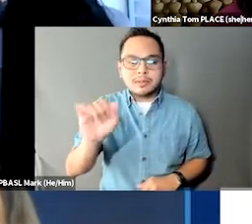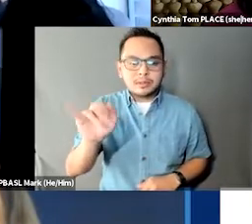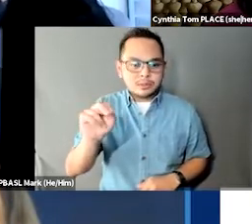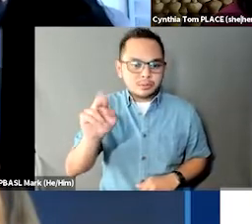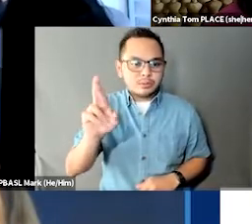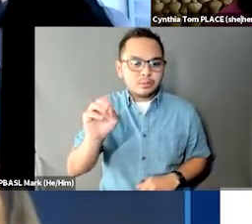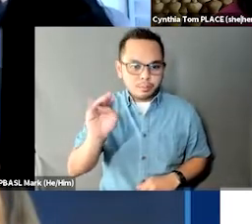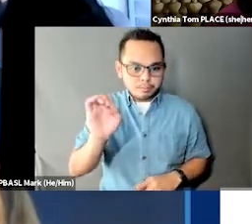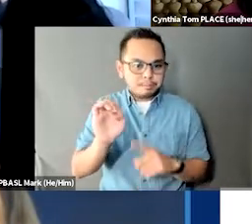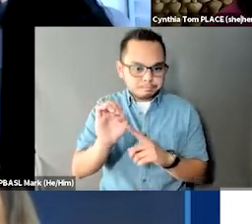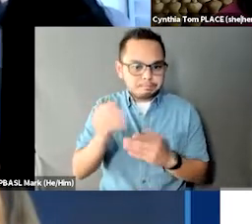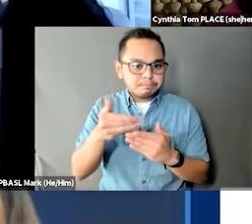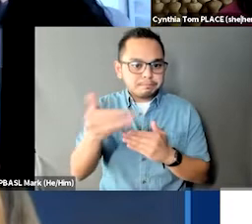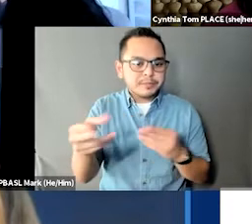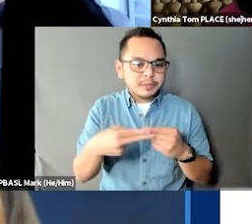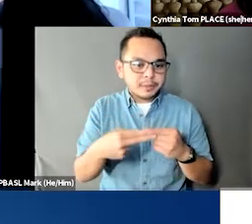Next slide.